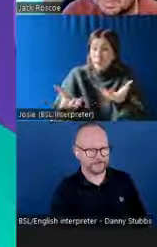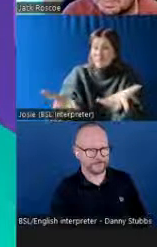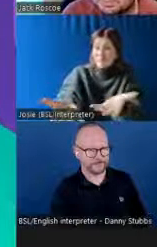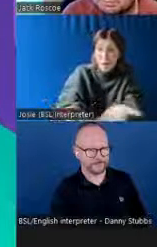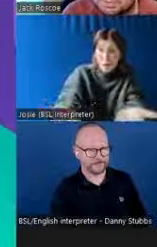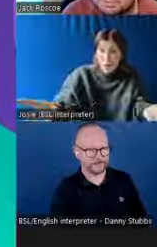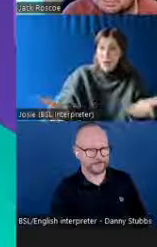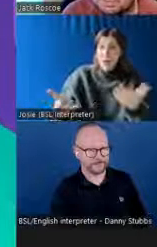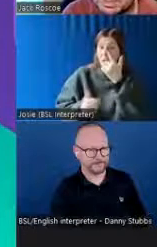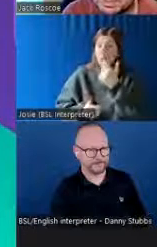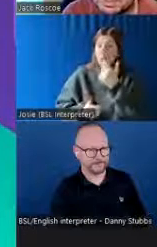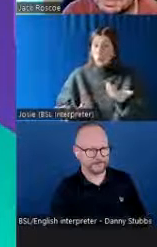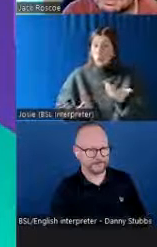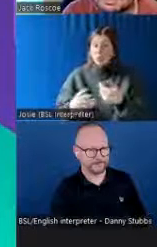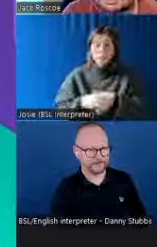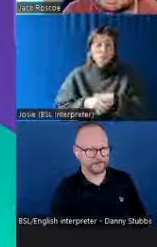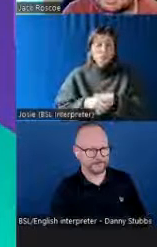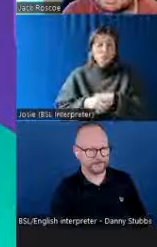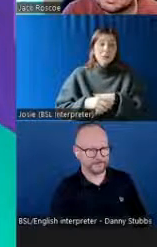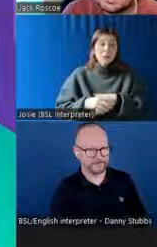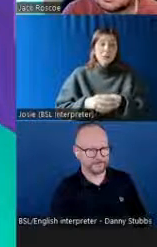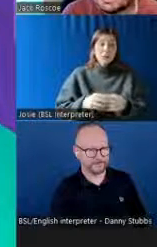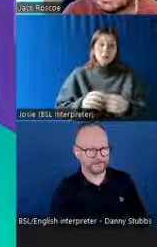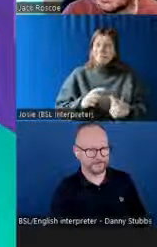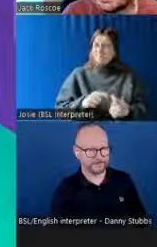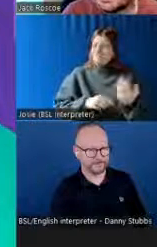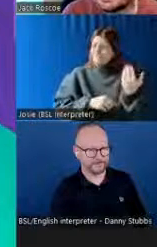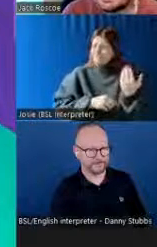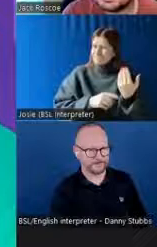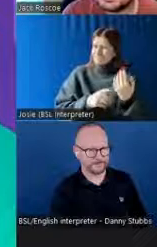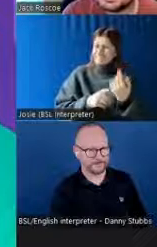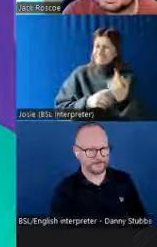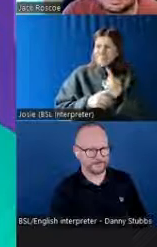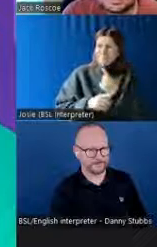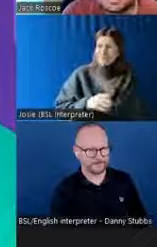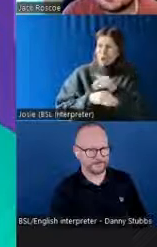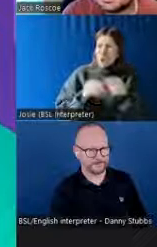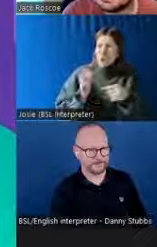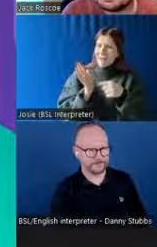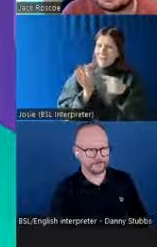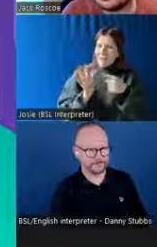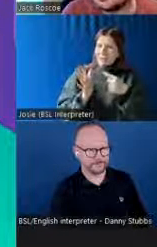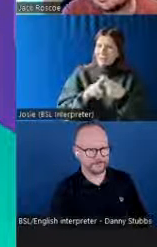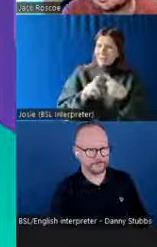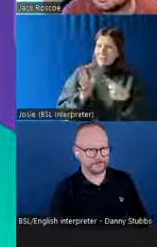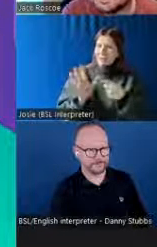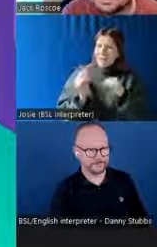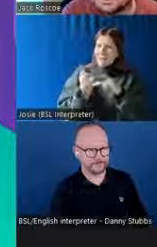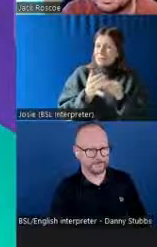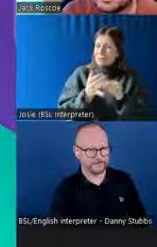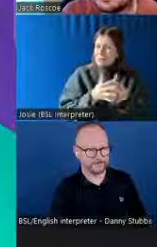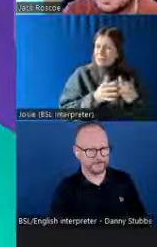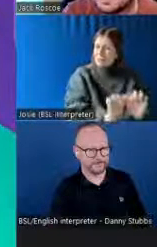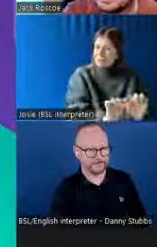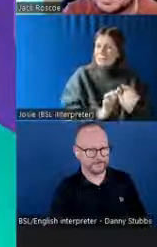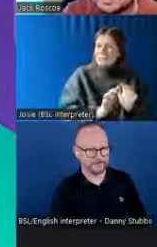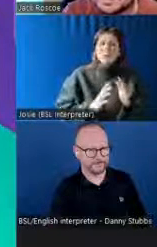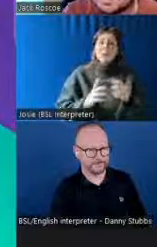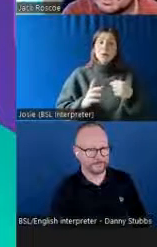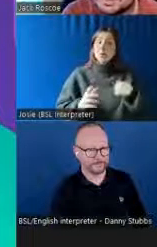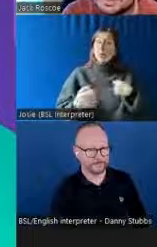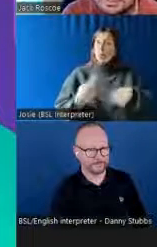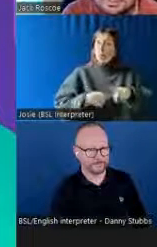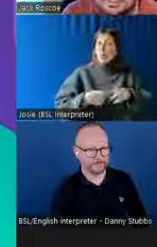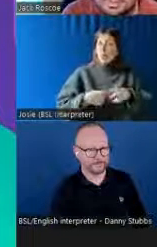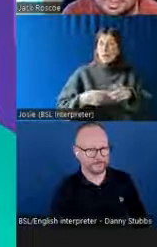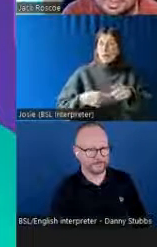example I gave before of working in Texas, it was very hot and we ended up giving out chilled bottles of water to people to get them to take